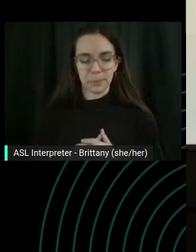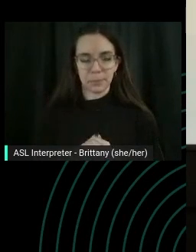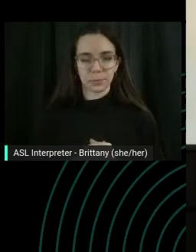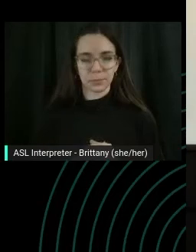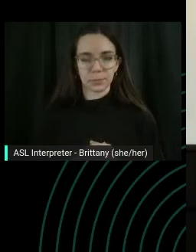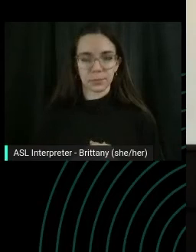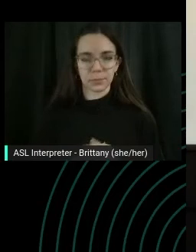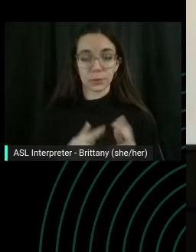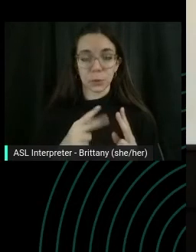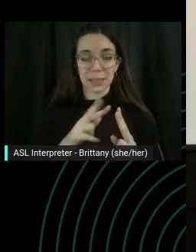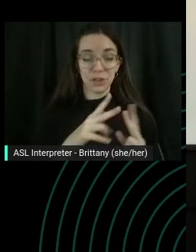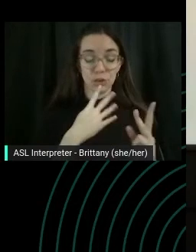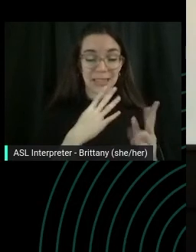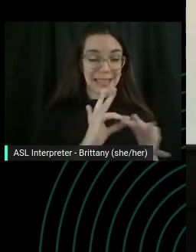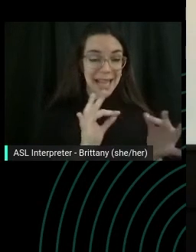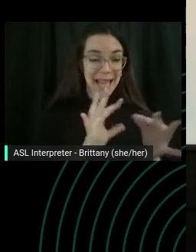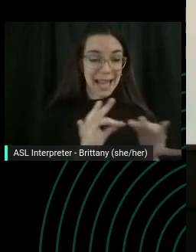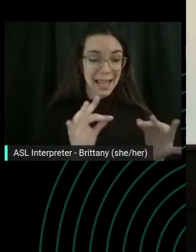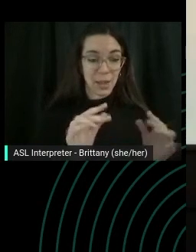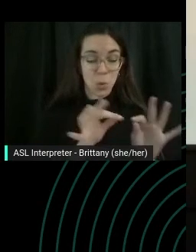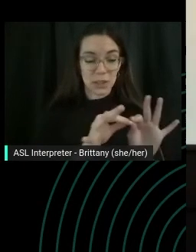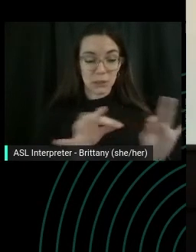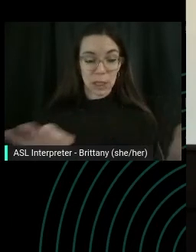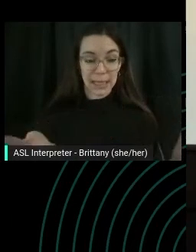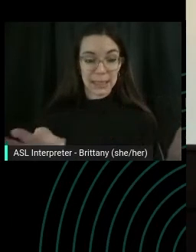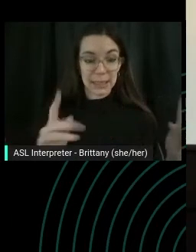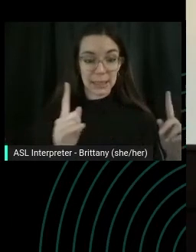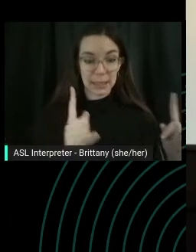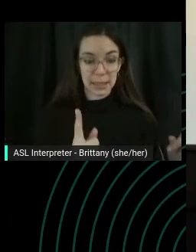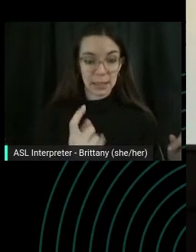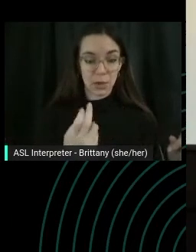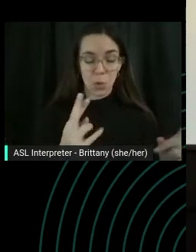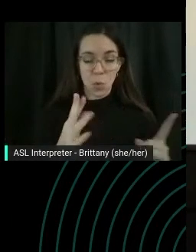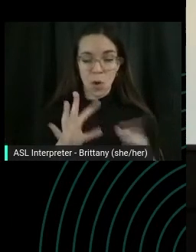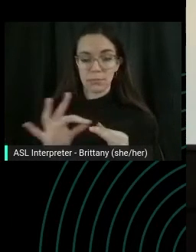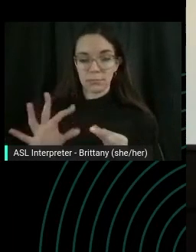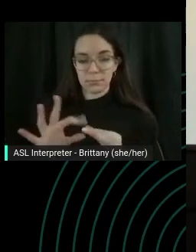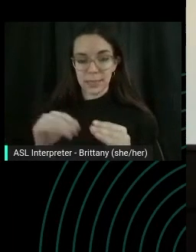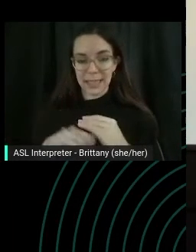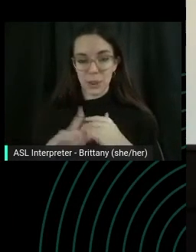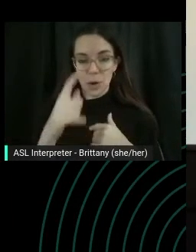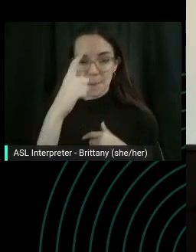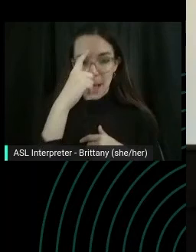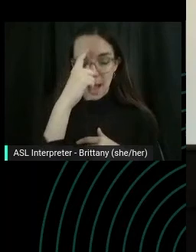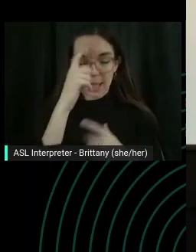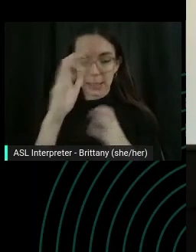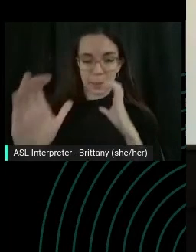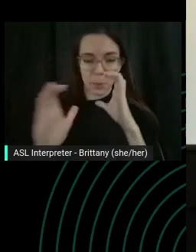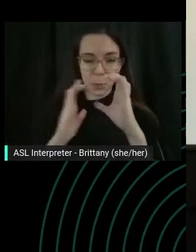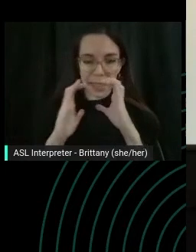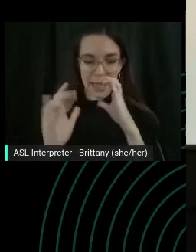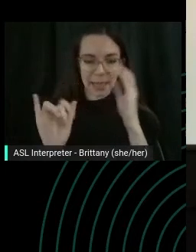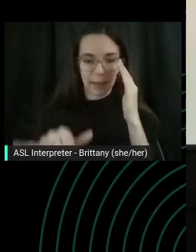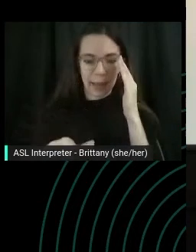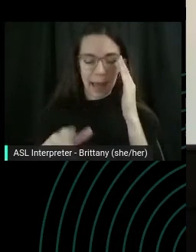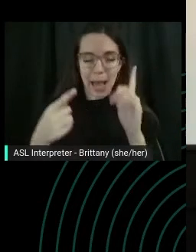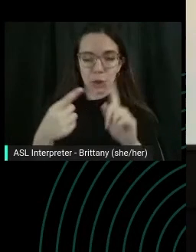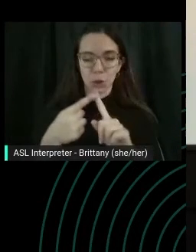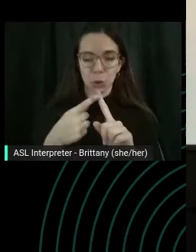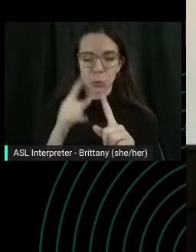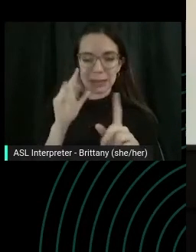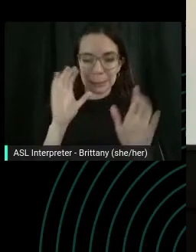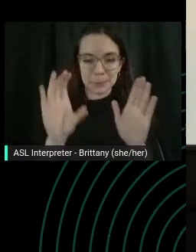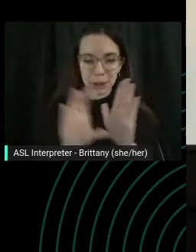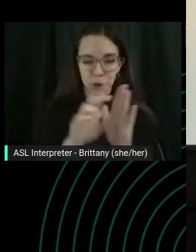So either saying those phrases out loud or saying them in your mind, communicating it to this image that you